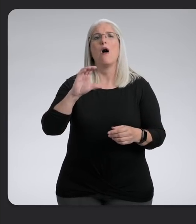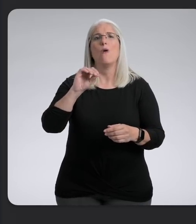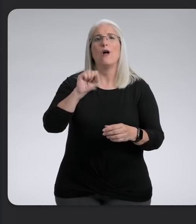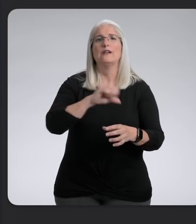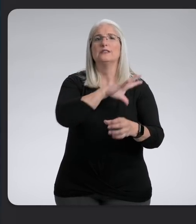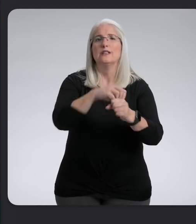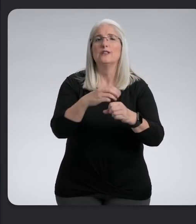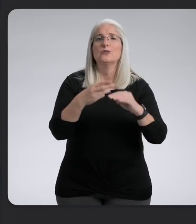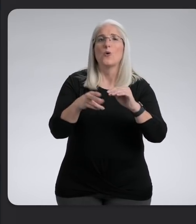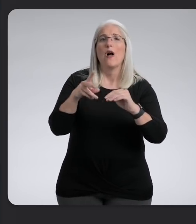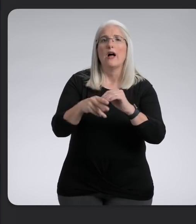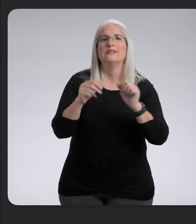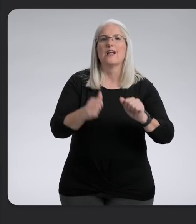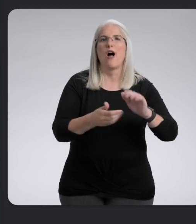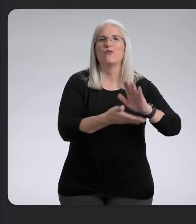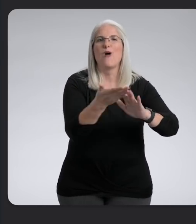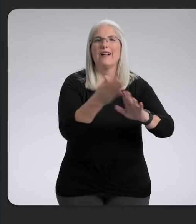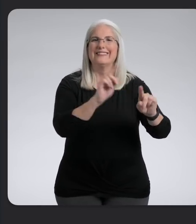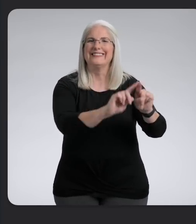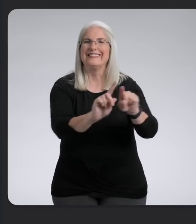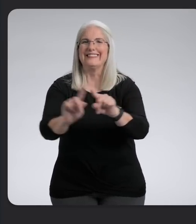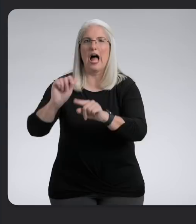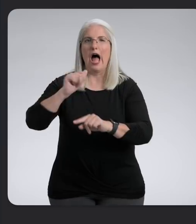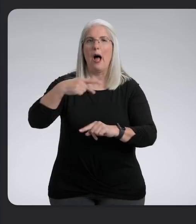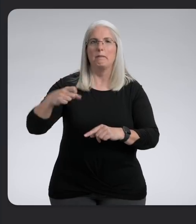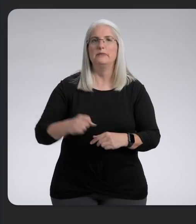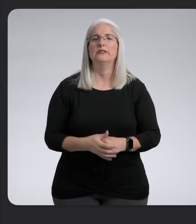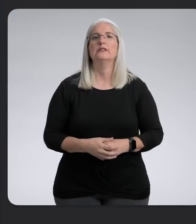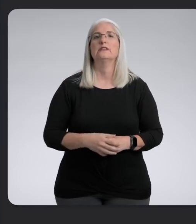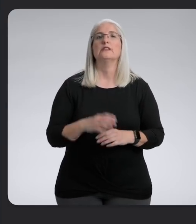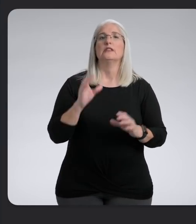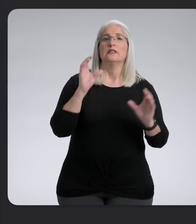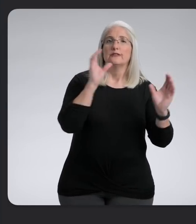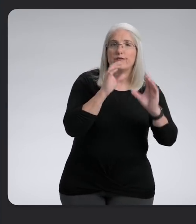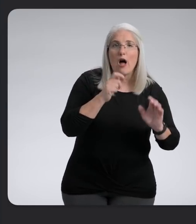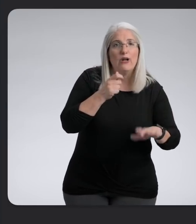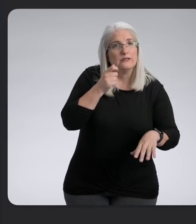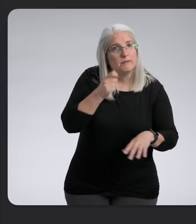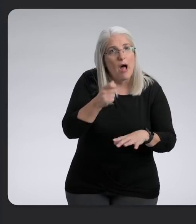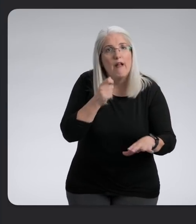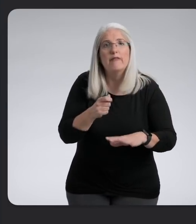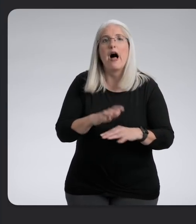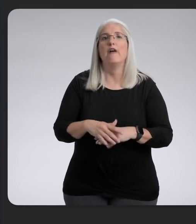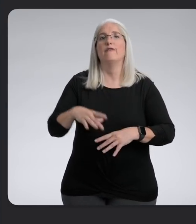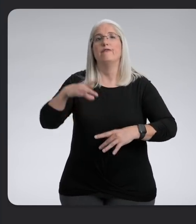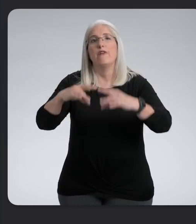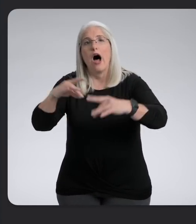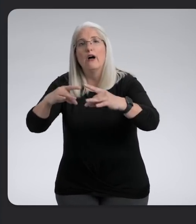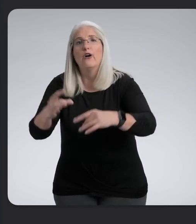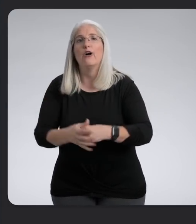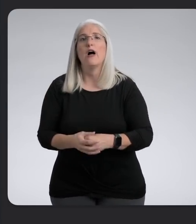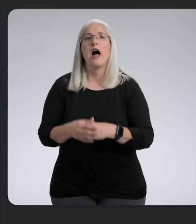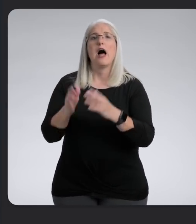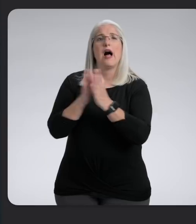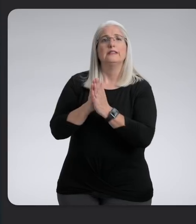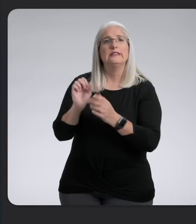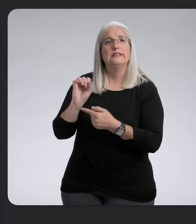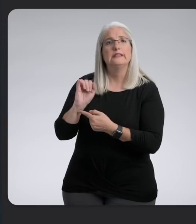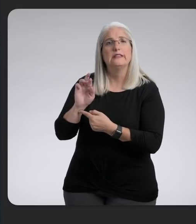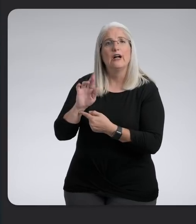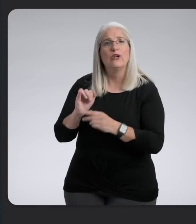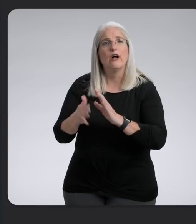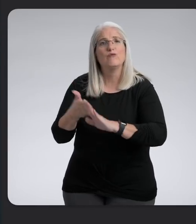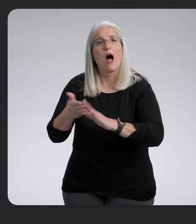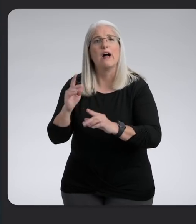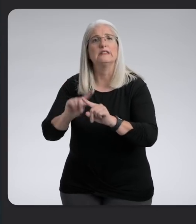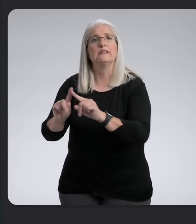open. They're in Finder, Menu Bar, Spotlight, and of course you can ask Siri to run them hands-free.